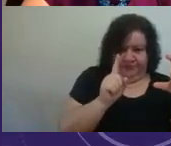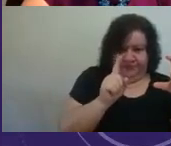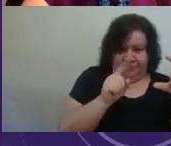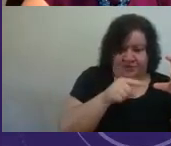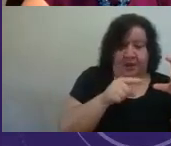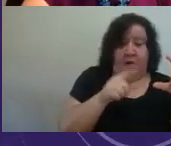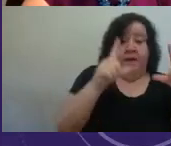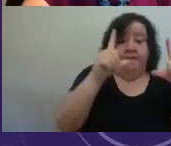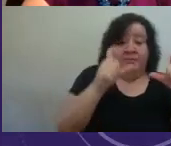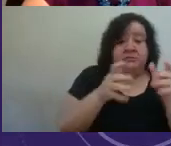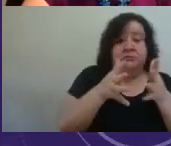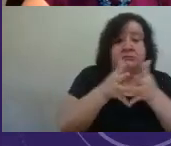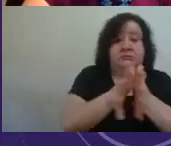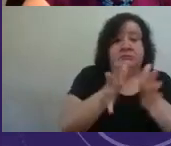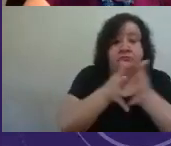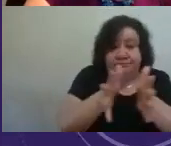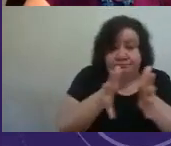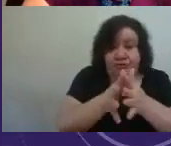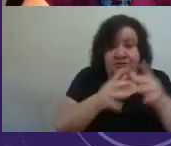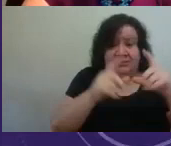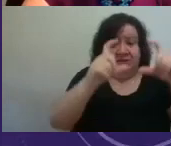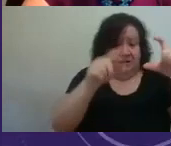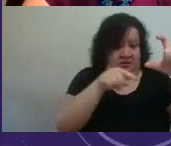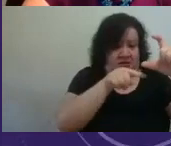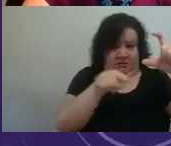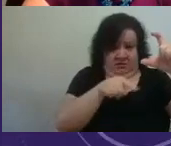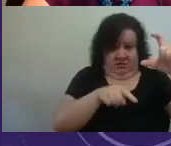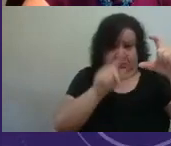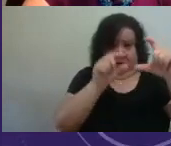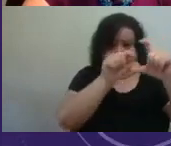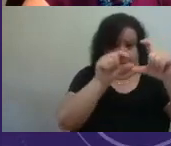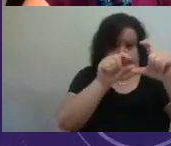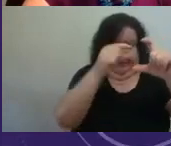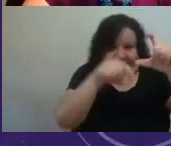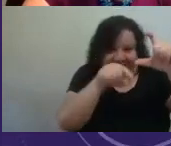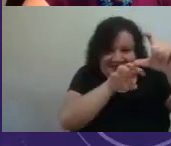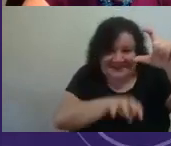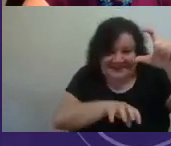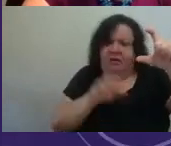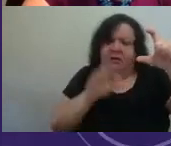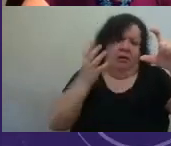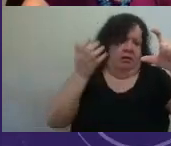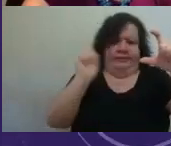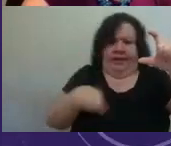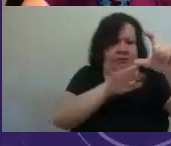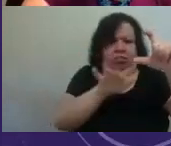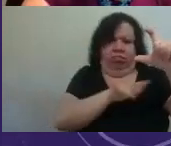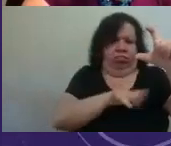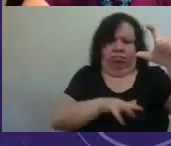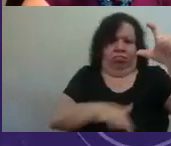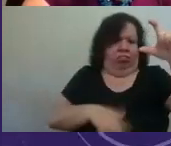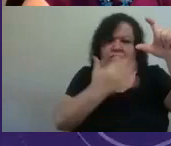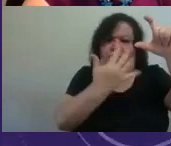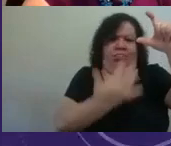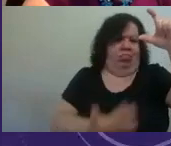that when I post on Facebook, I don't always have the alt text added to the photo. There, it's